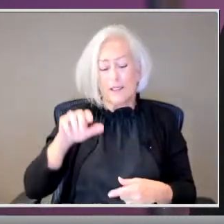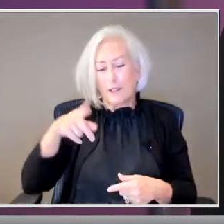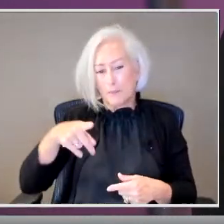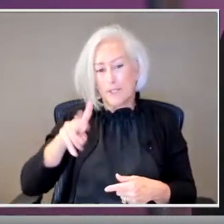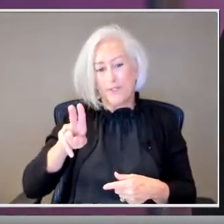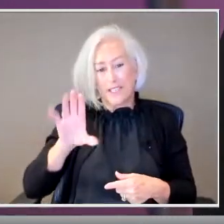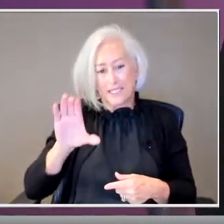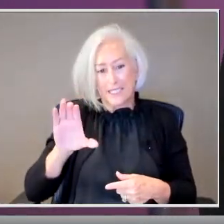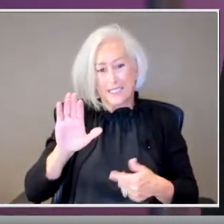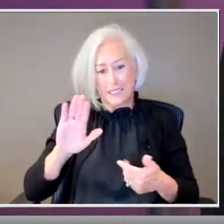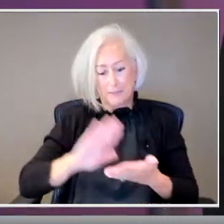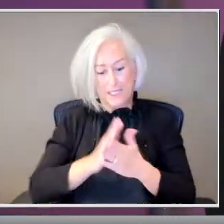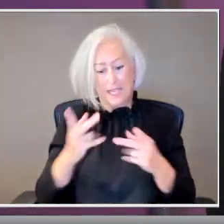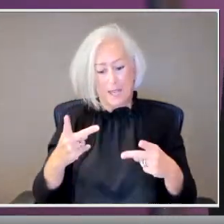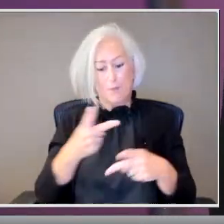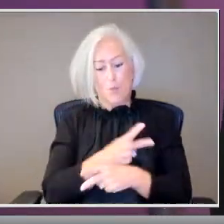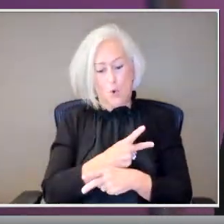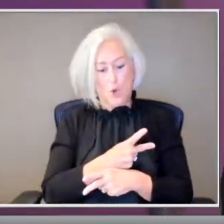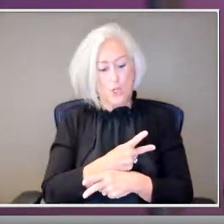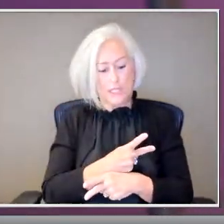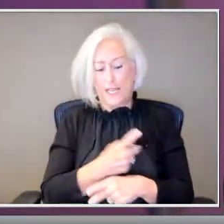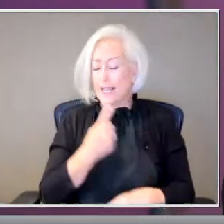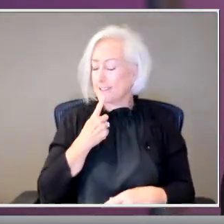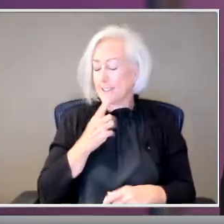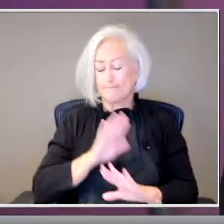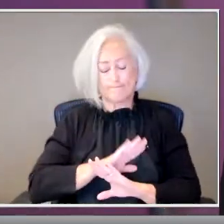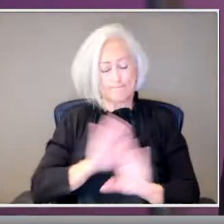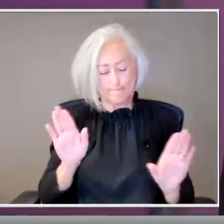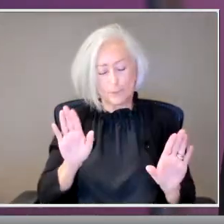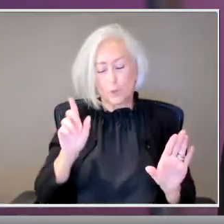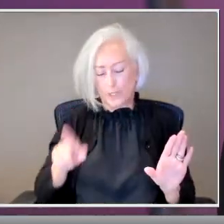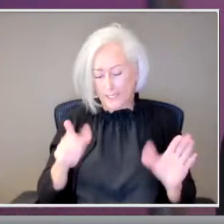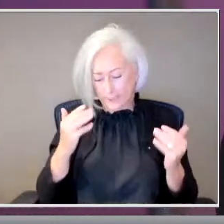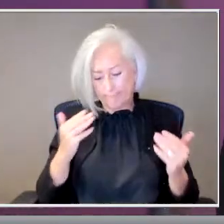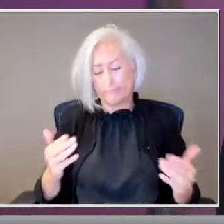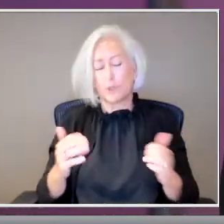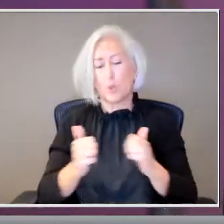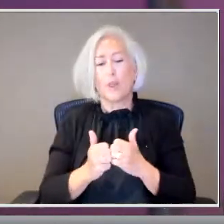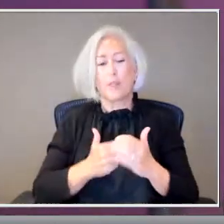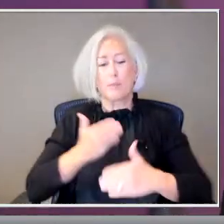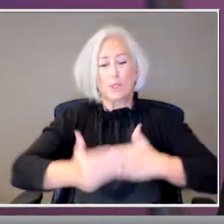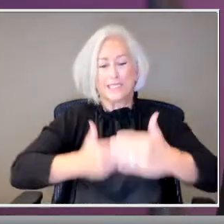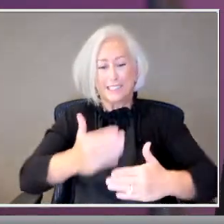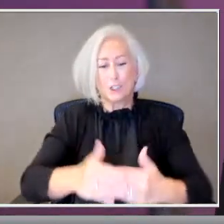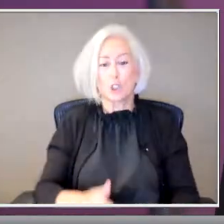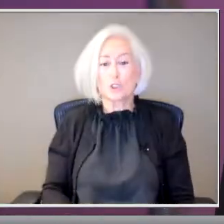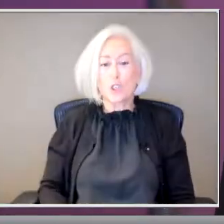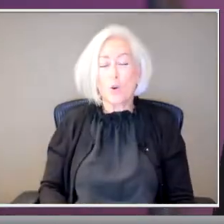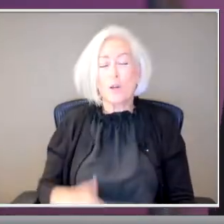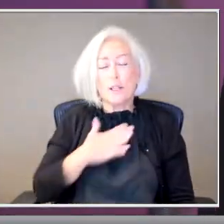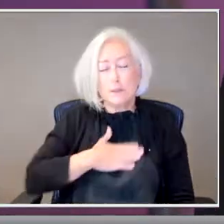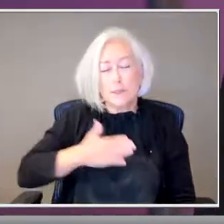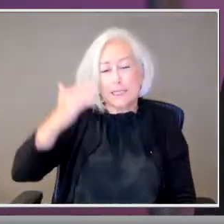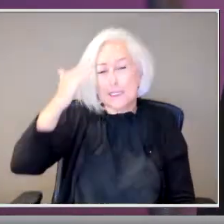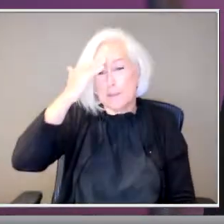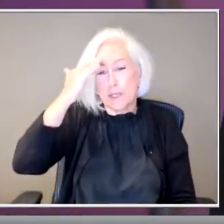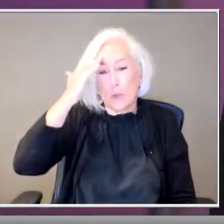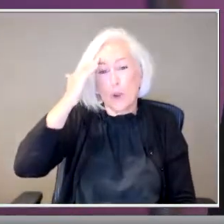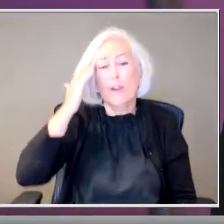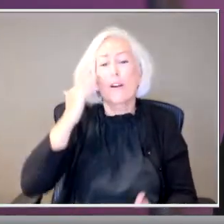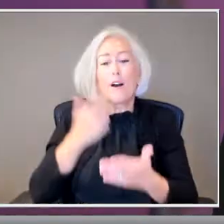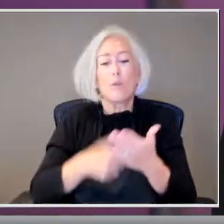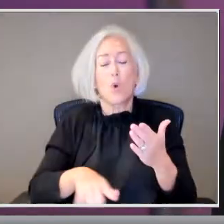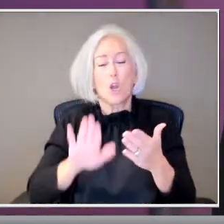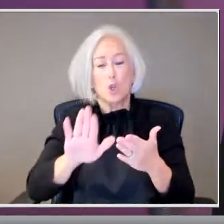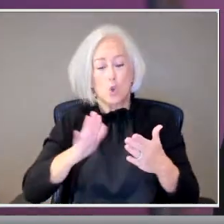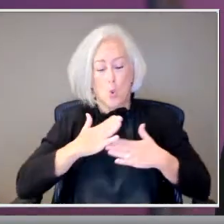this. Let's go tomorrow. And so I would tell people that to be aware of what your body, right? And